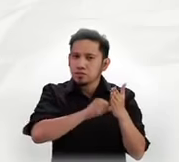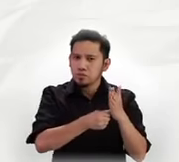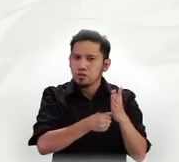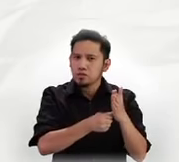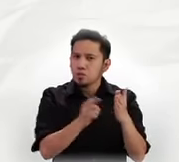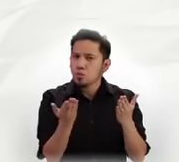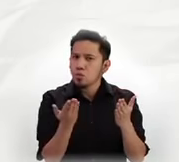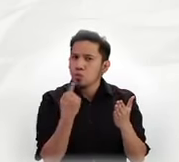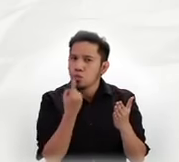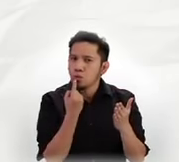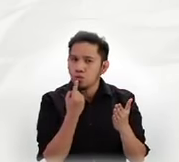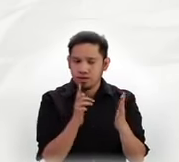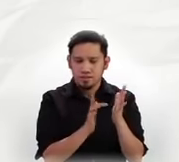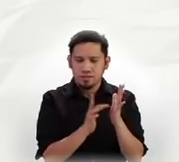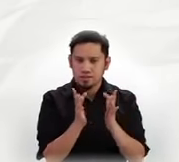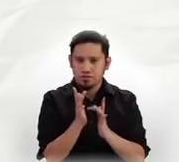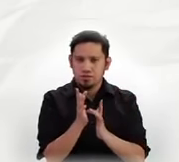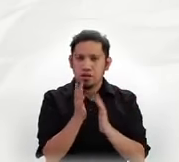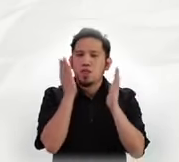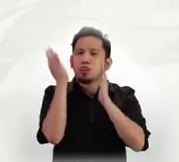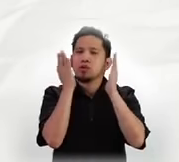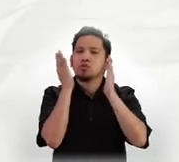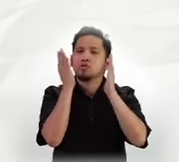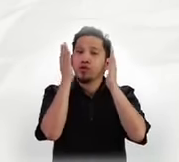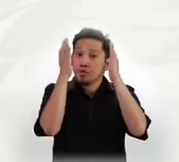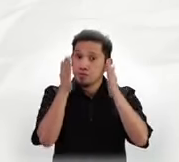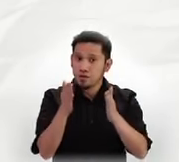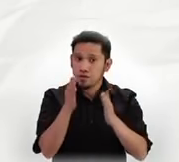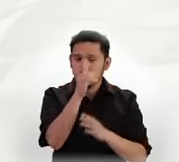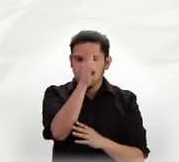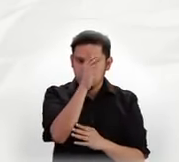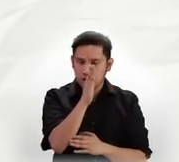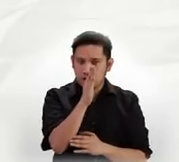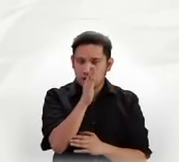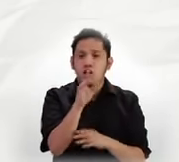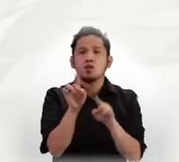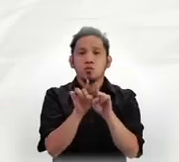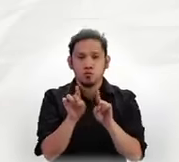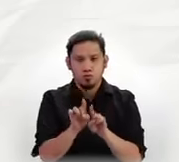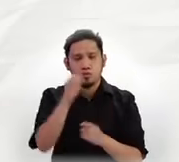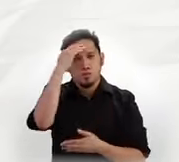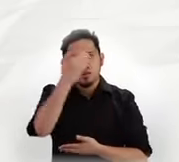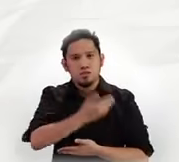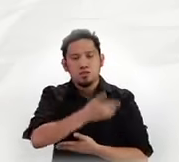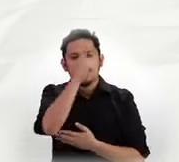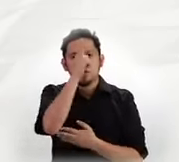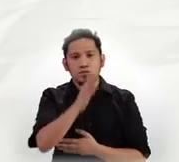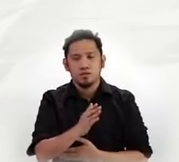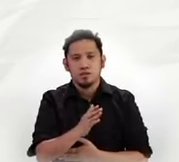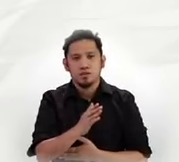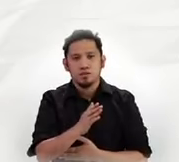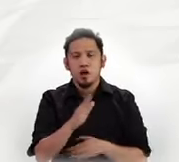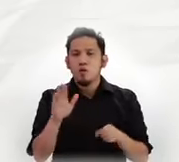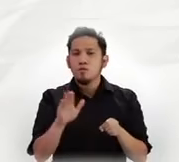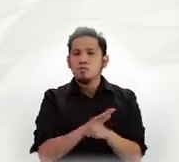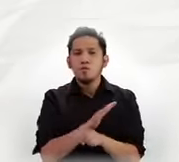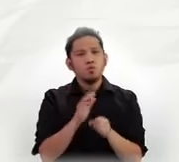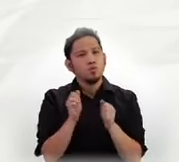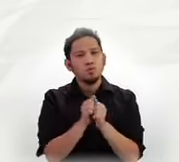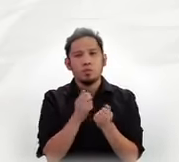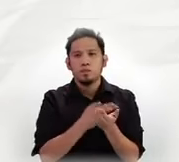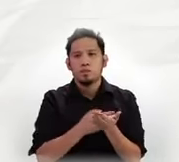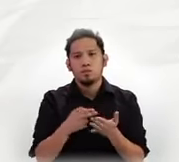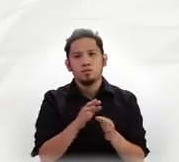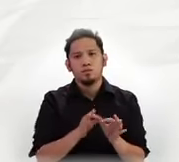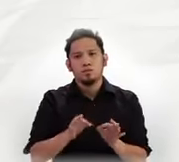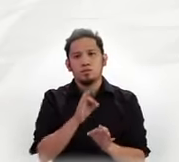points to Jesus, the servant of God, who is also the Son of God. He is filled with